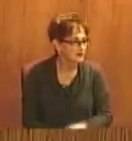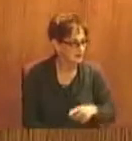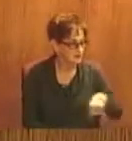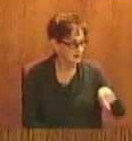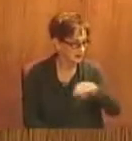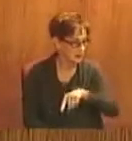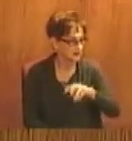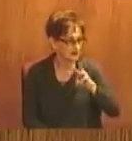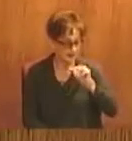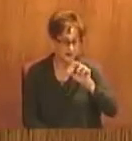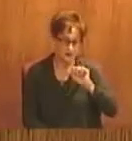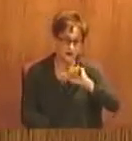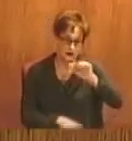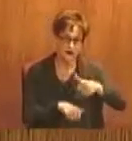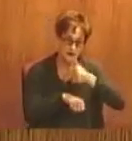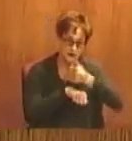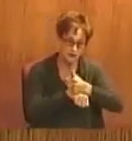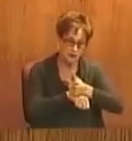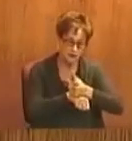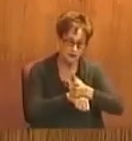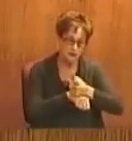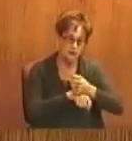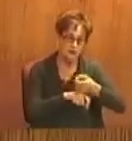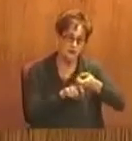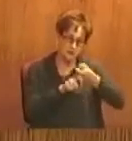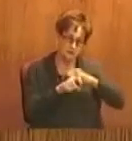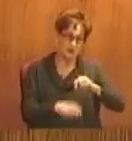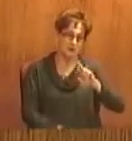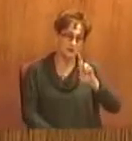created by racists.